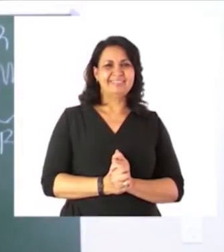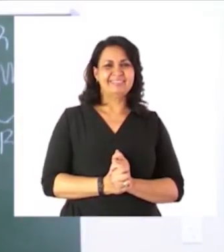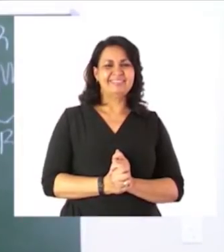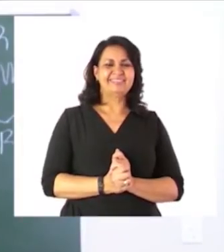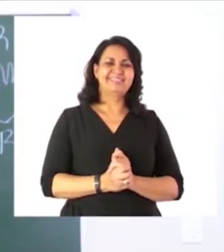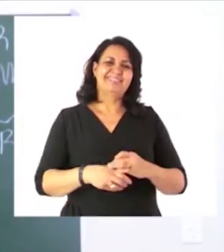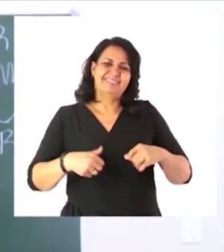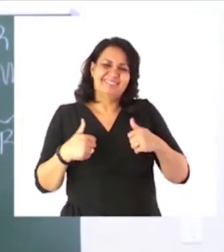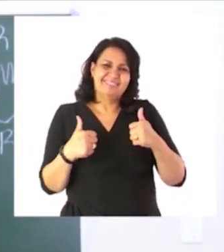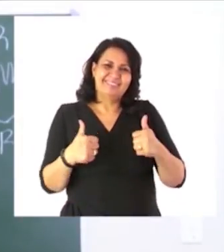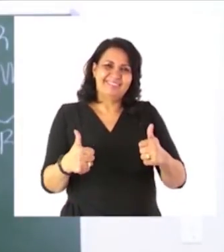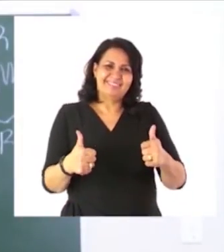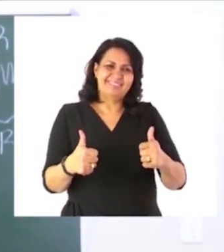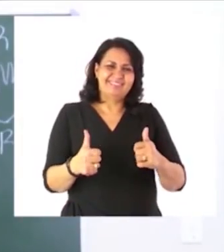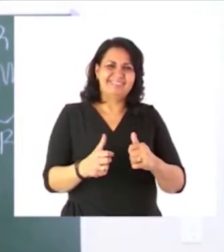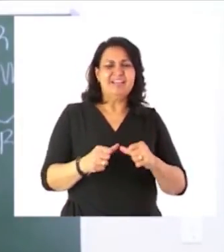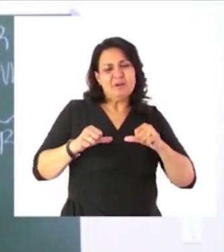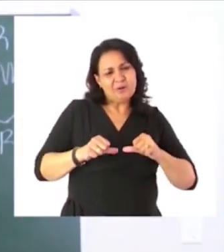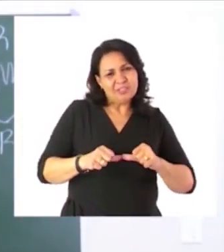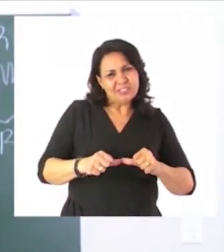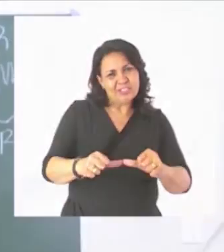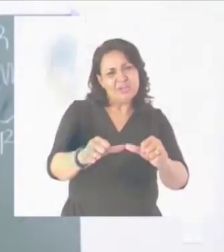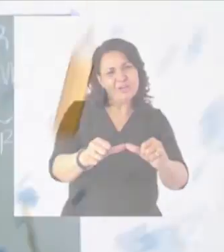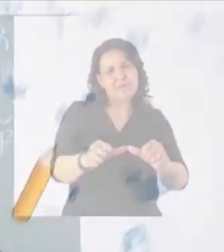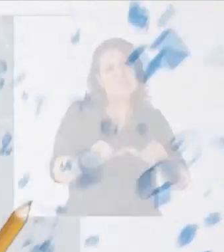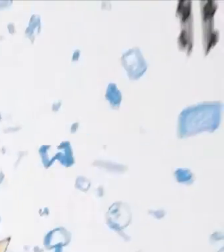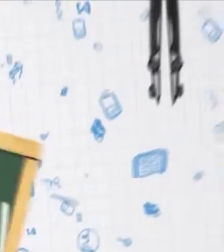done you can do the rest of the coloring in